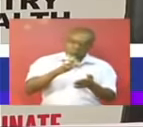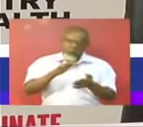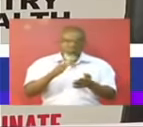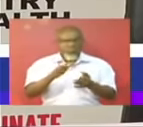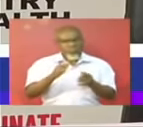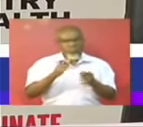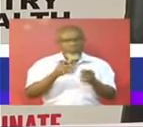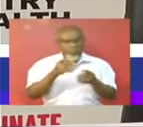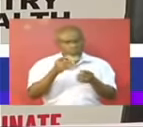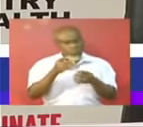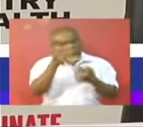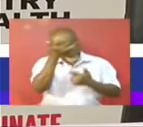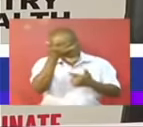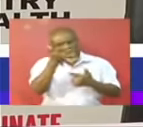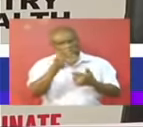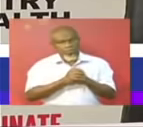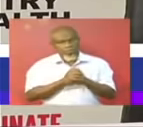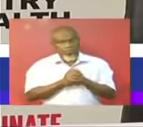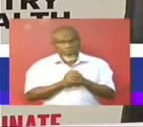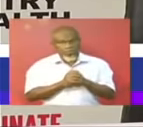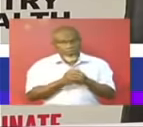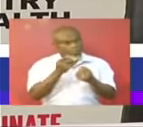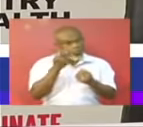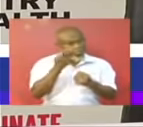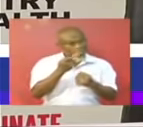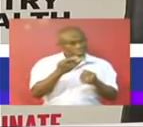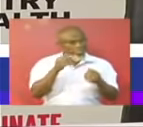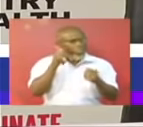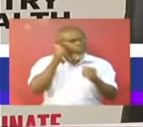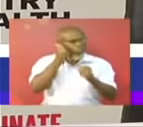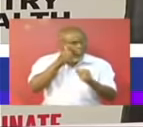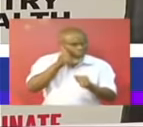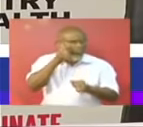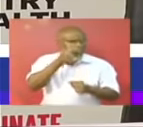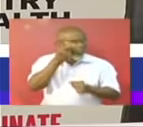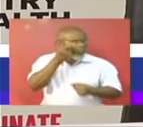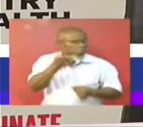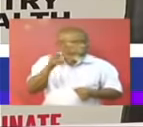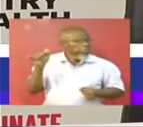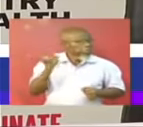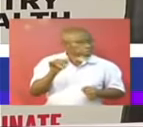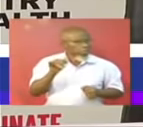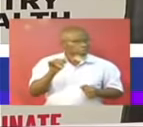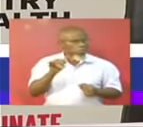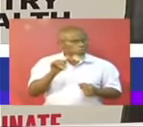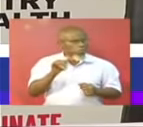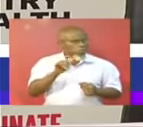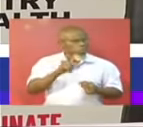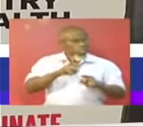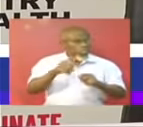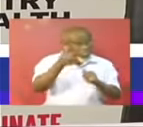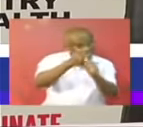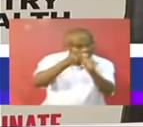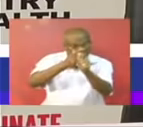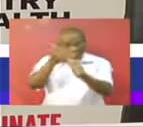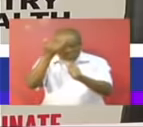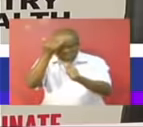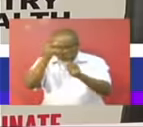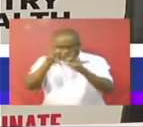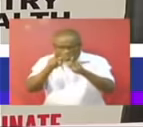past year or so, this has become our day-to-day reality, where each of us knows someone personally who has had